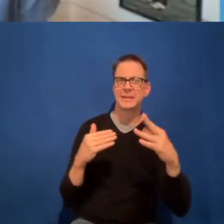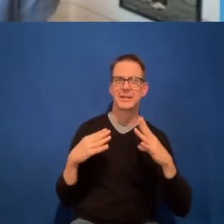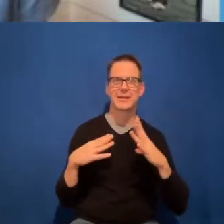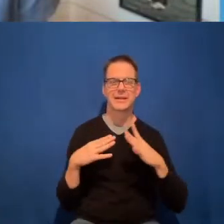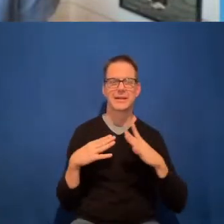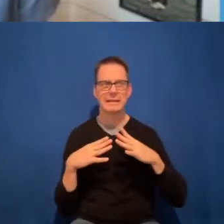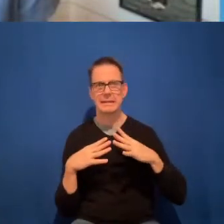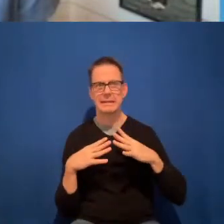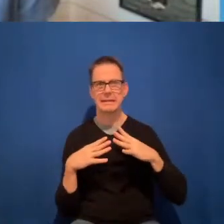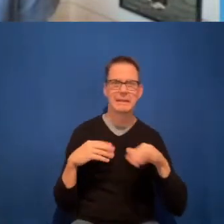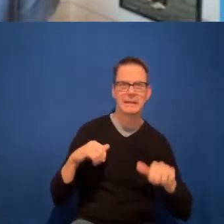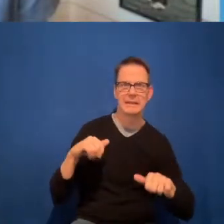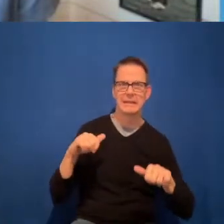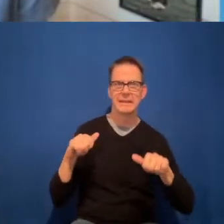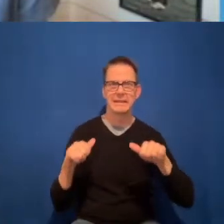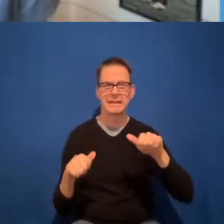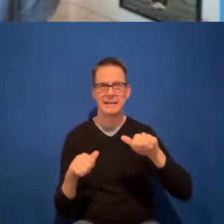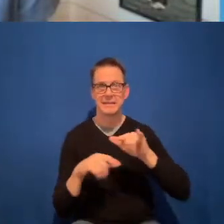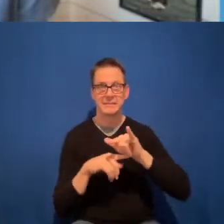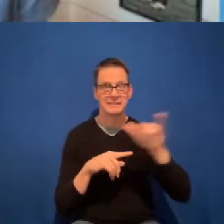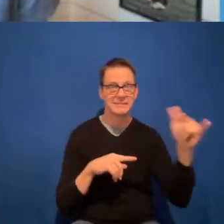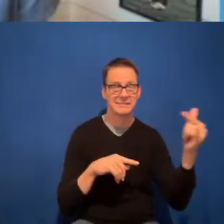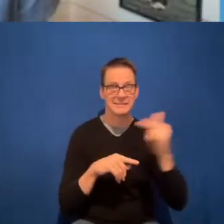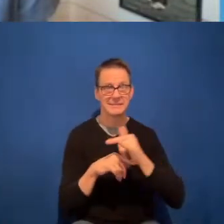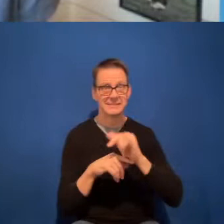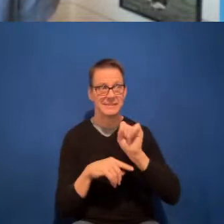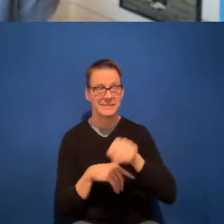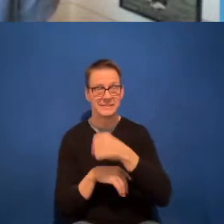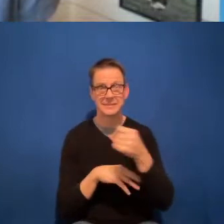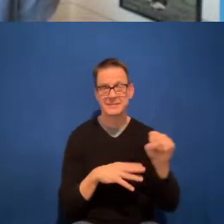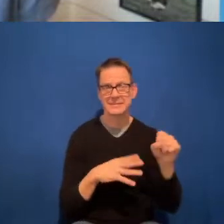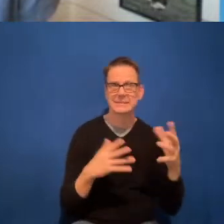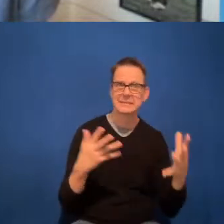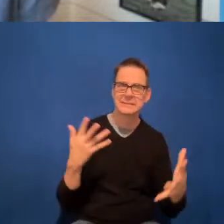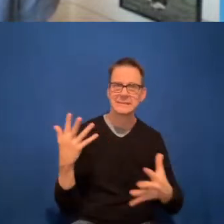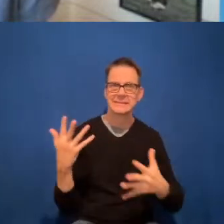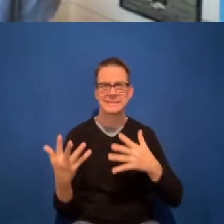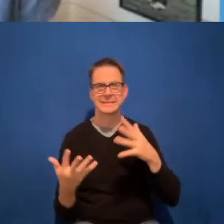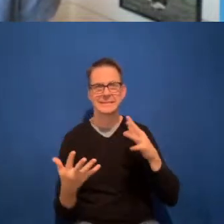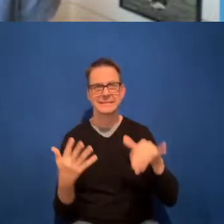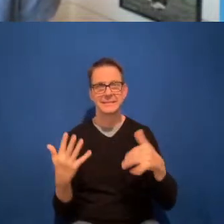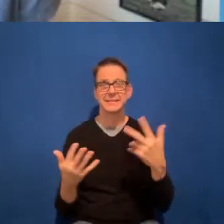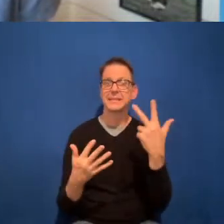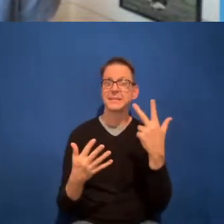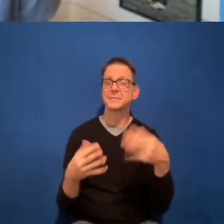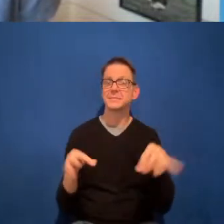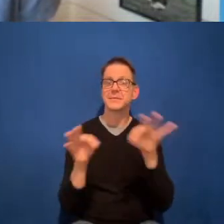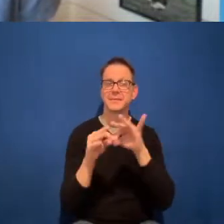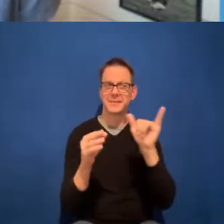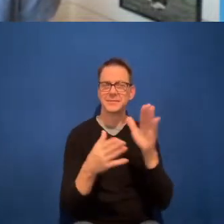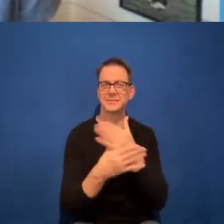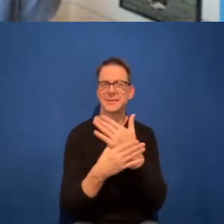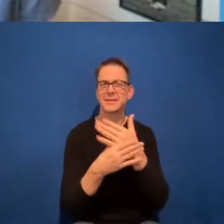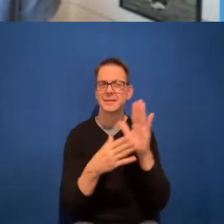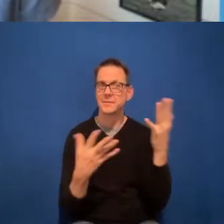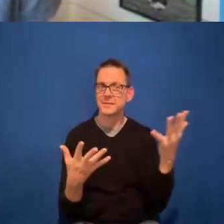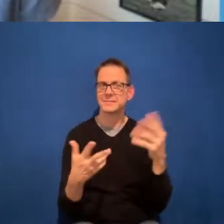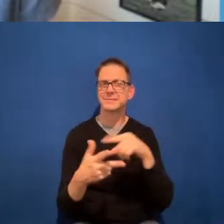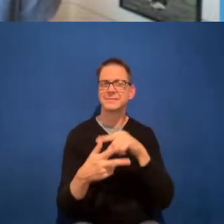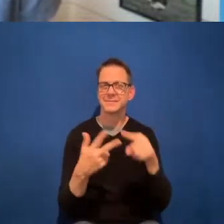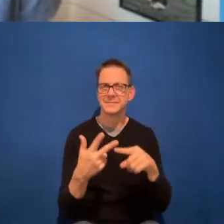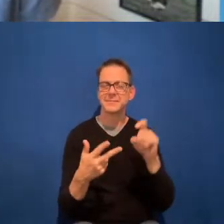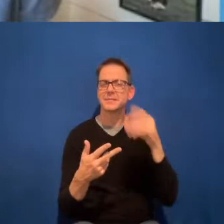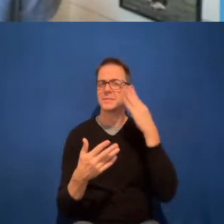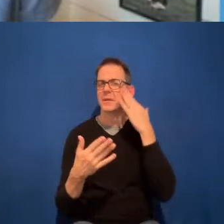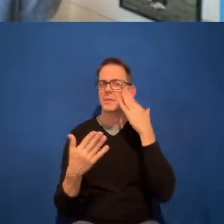weighing the pros and cons of travel, I think that 3 of the things that I will take away from what you just shared with us is being really aware of